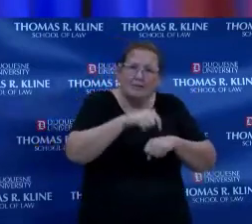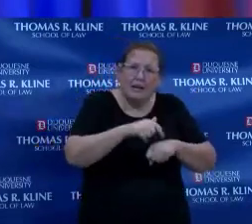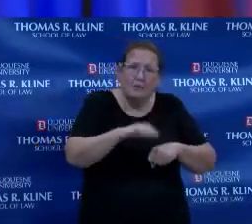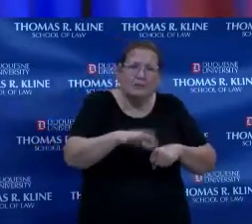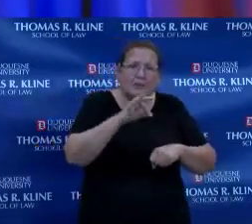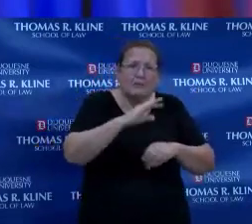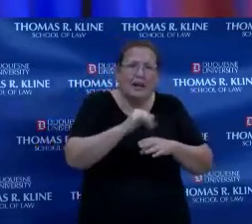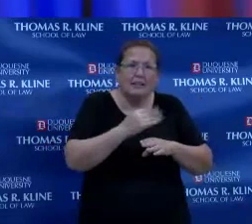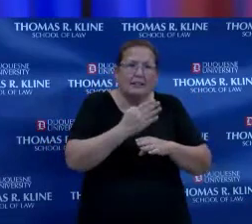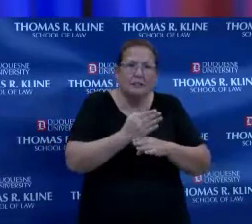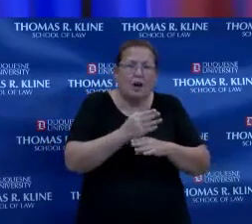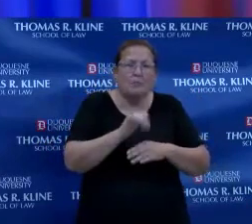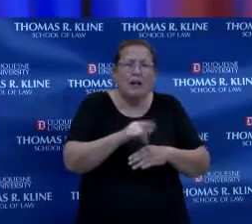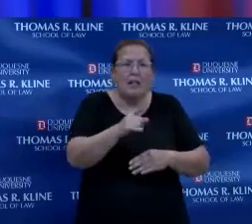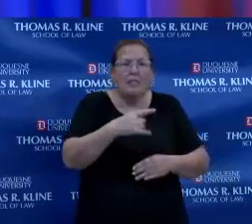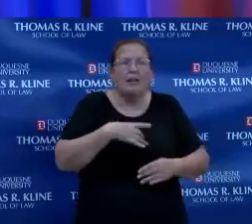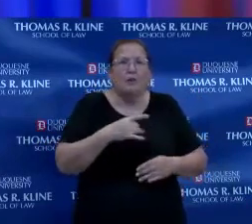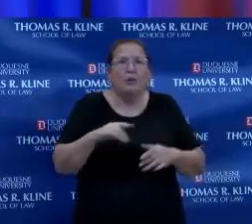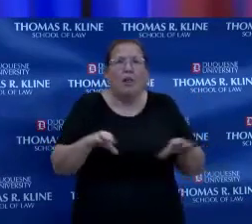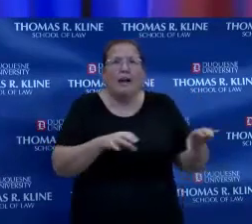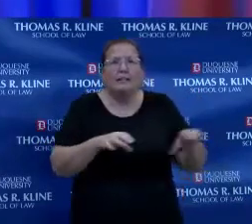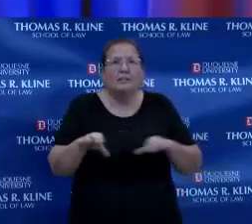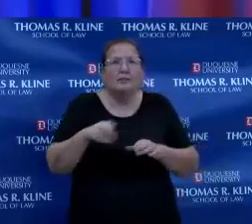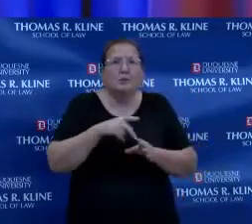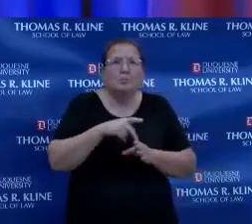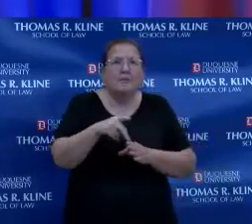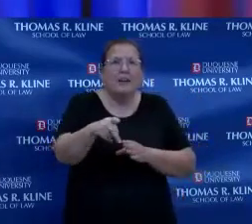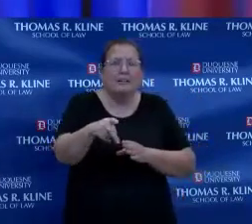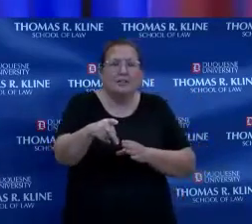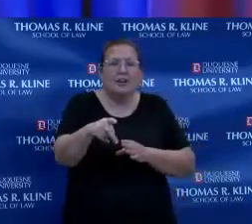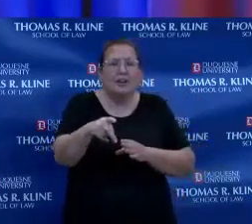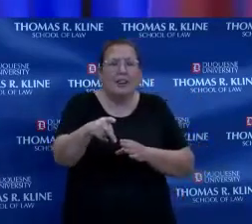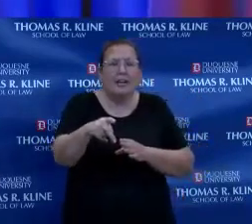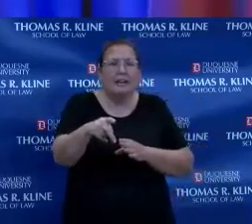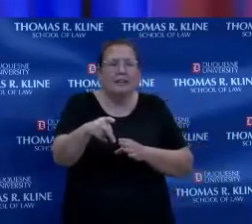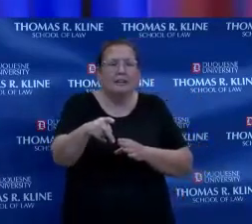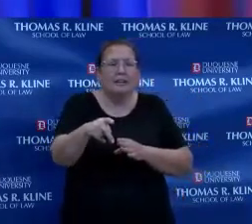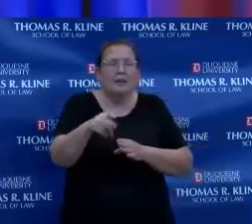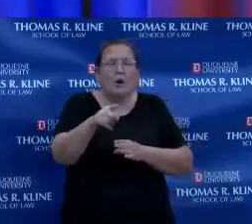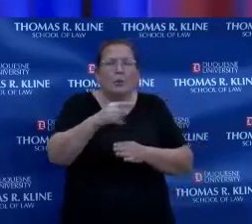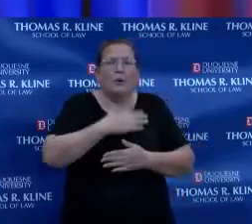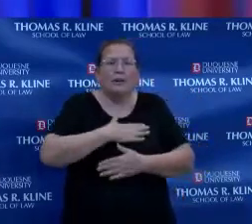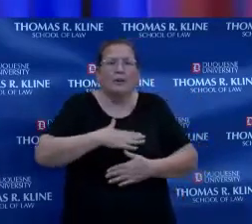a job that you like, to do professionally what you enjoy,